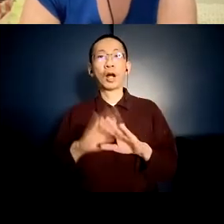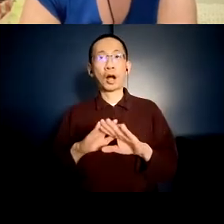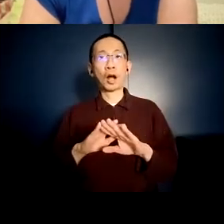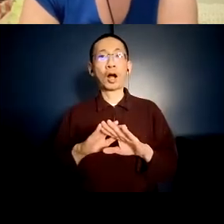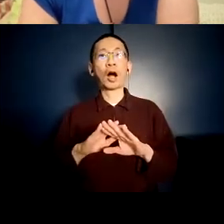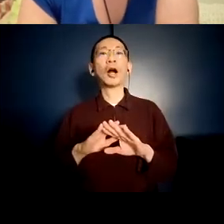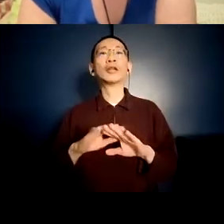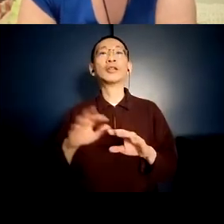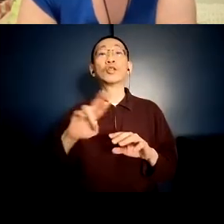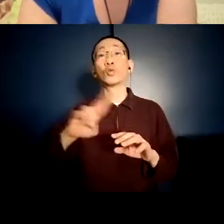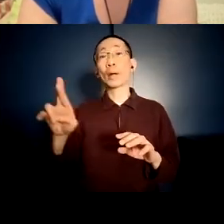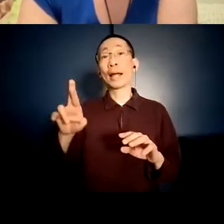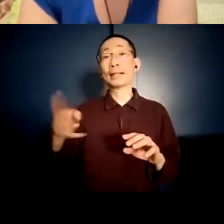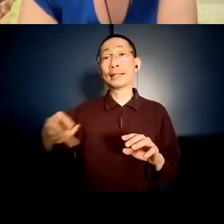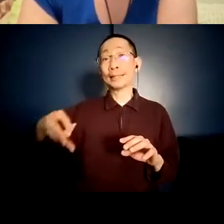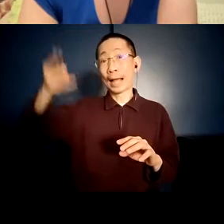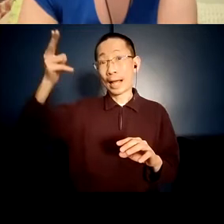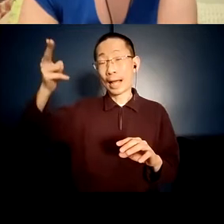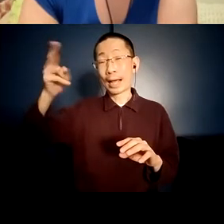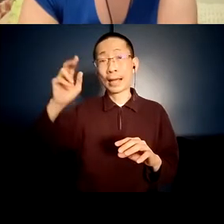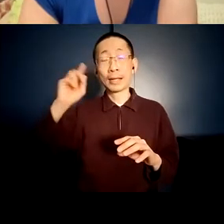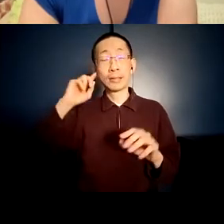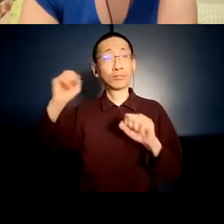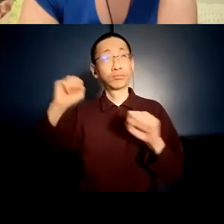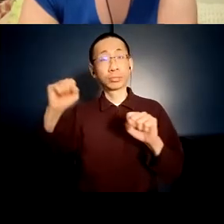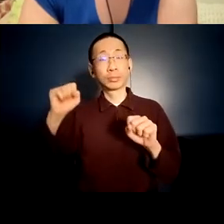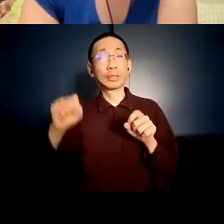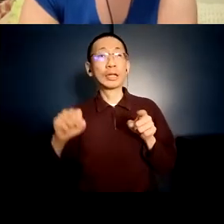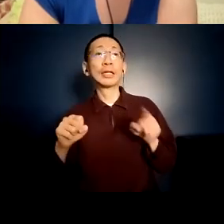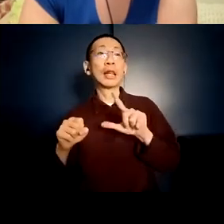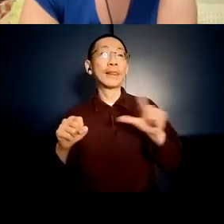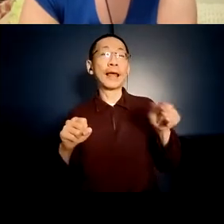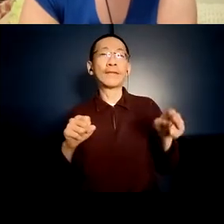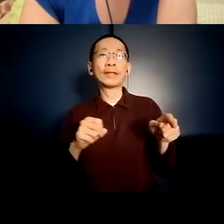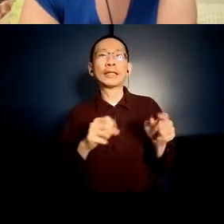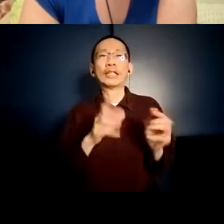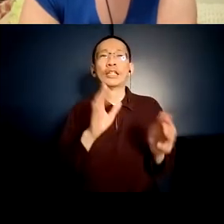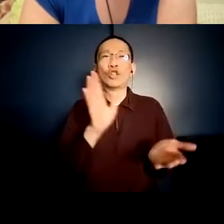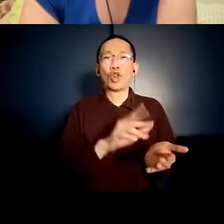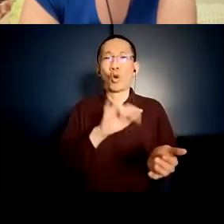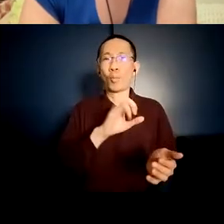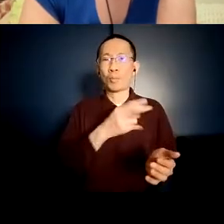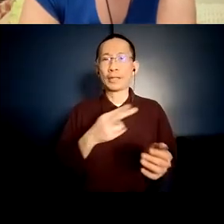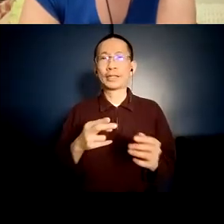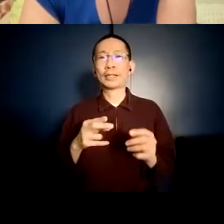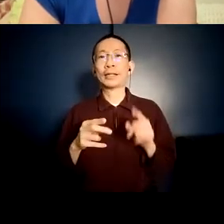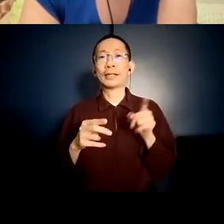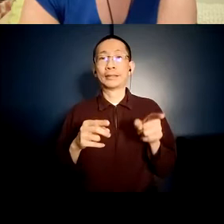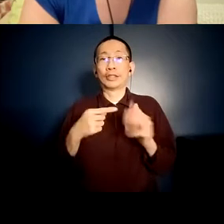right. So all of these points on the audiogram show the softest level where I can